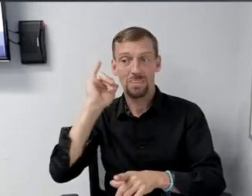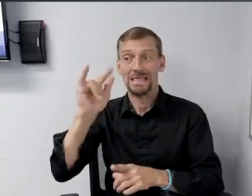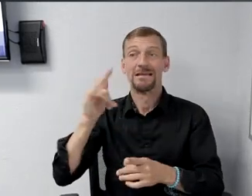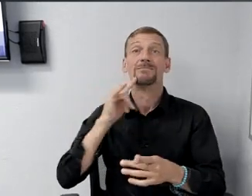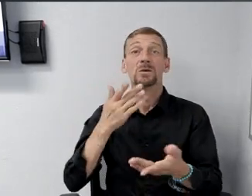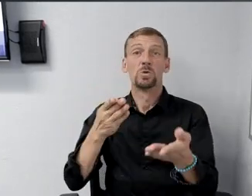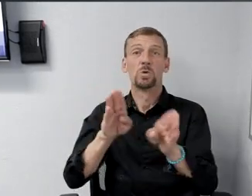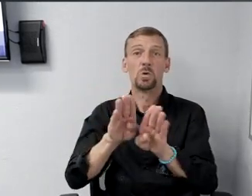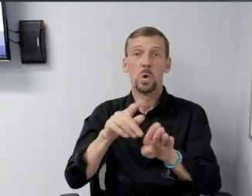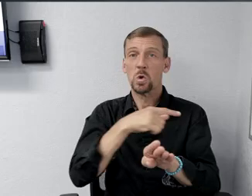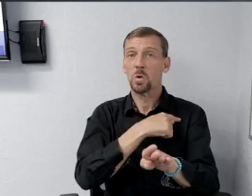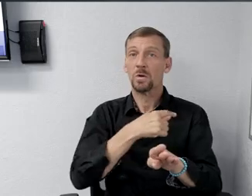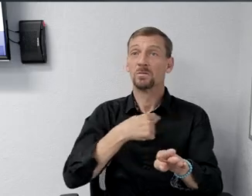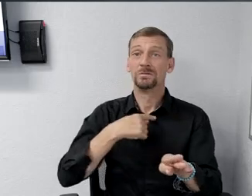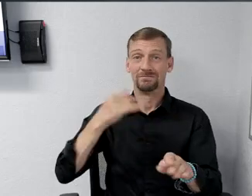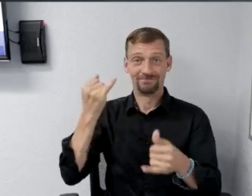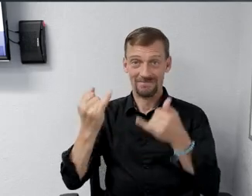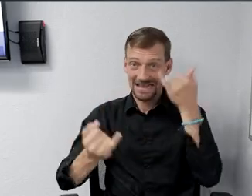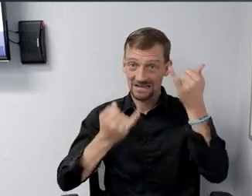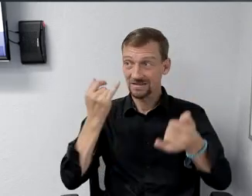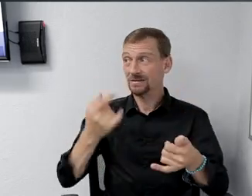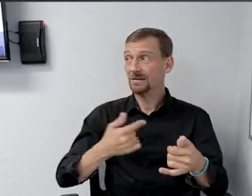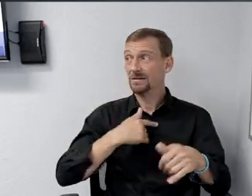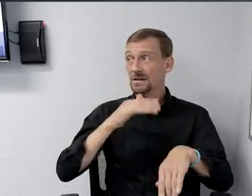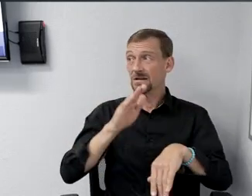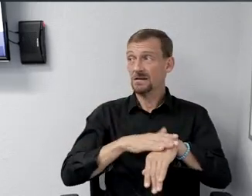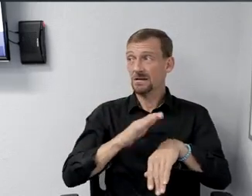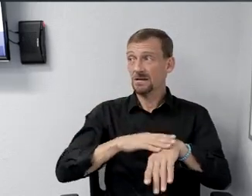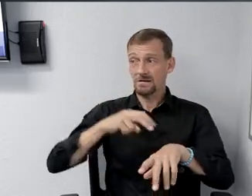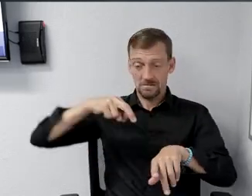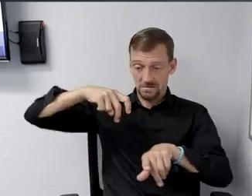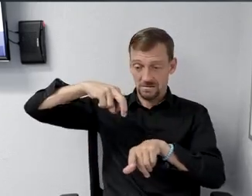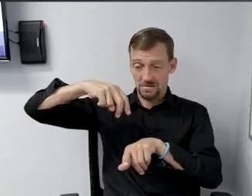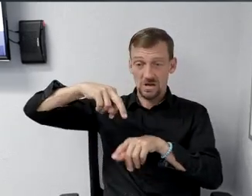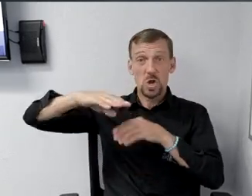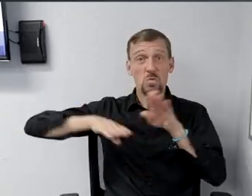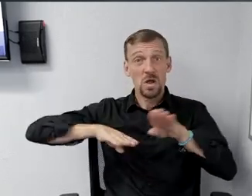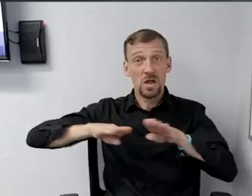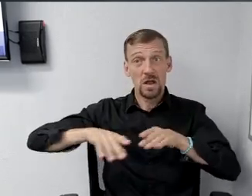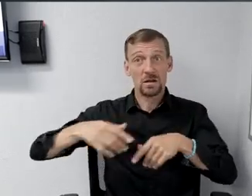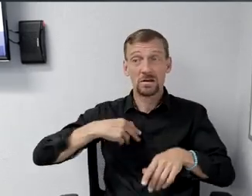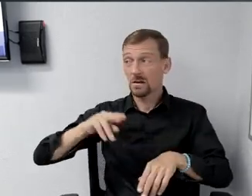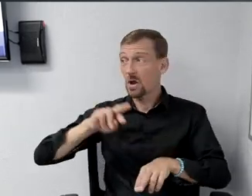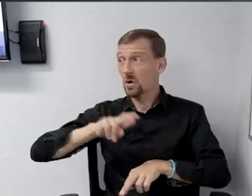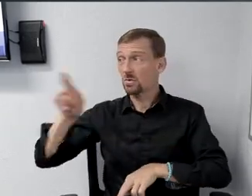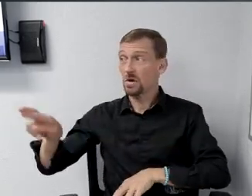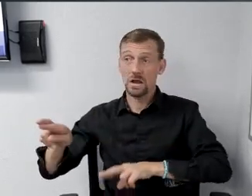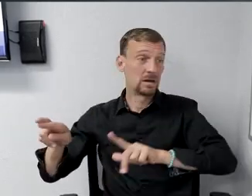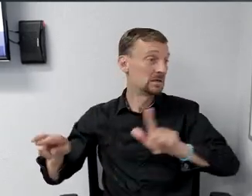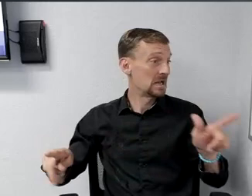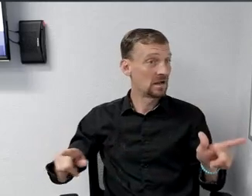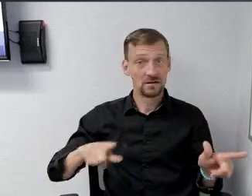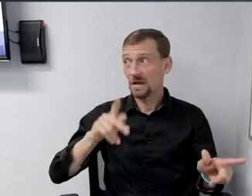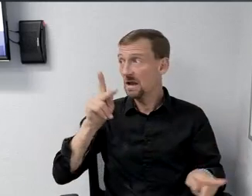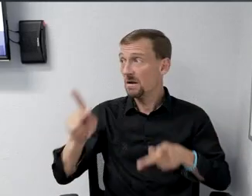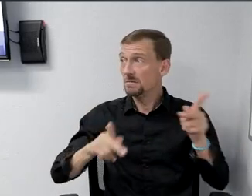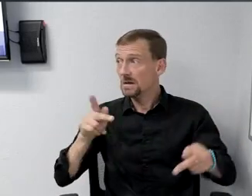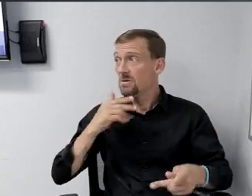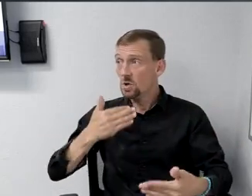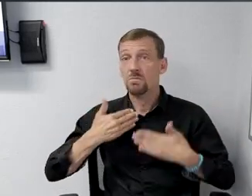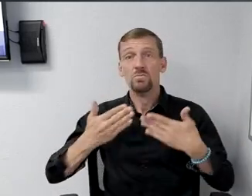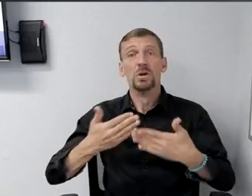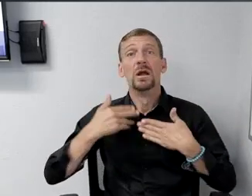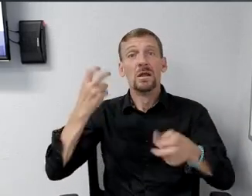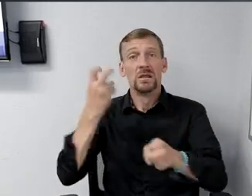we're pretty jammed in there. I'm on the treadmill, and I got people just right and left, and a lot of them are going at it